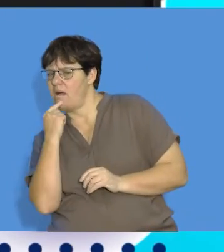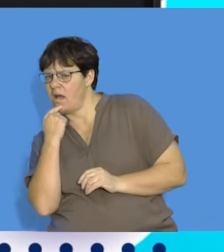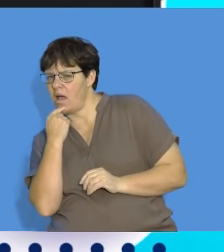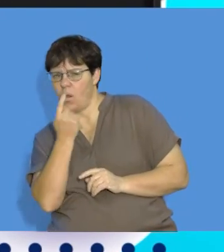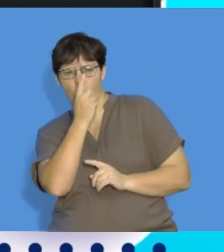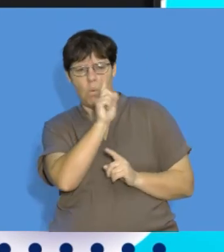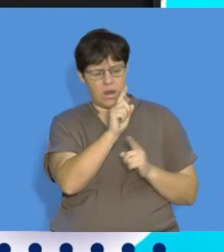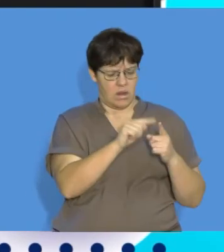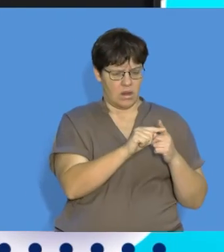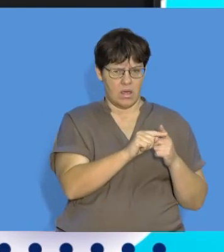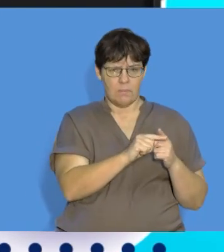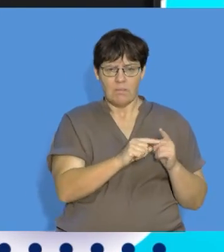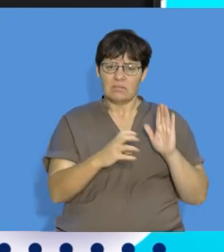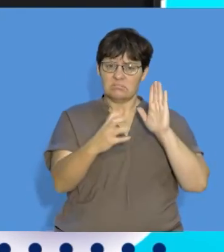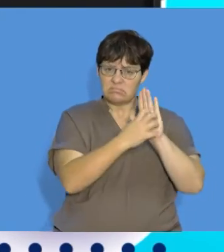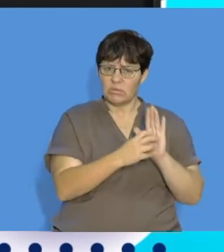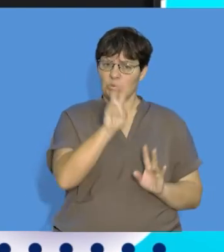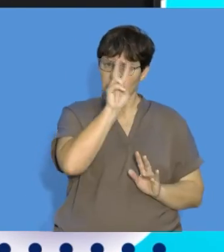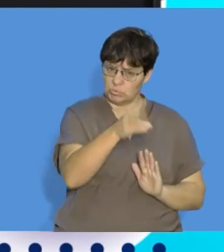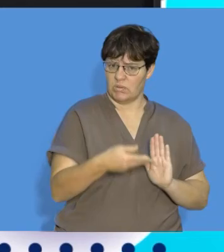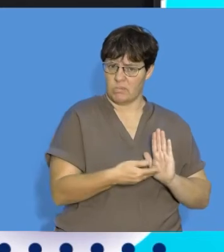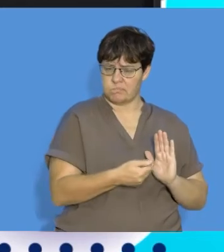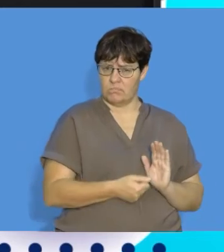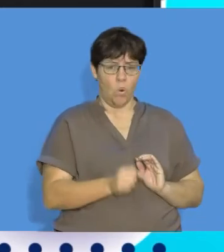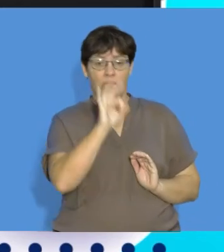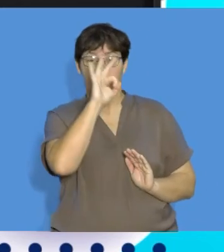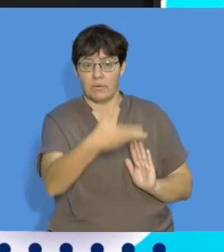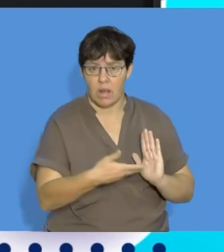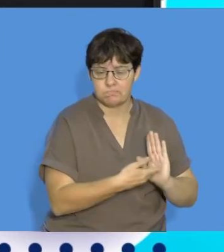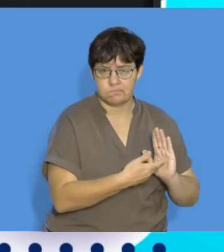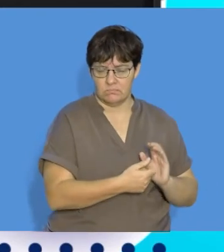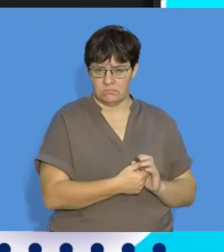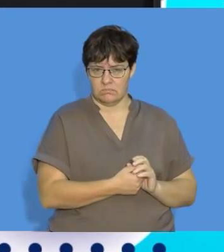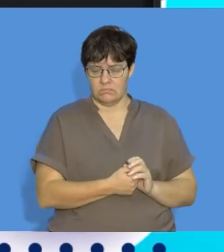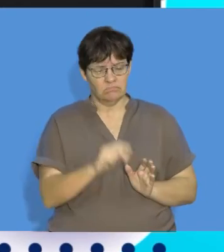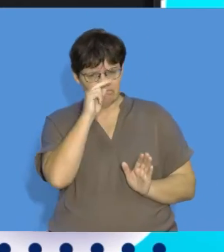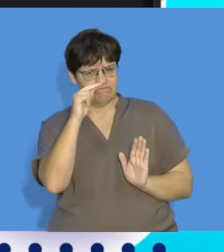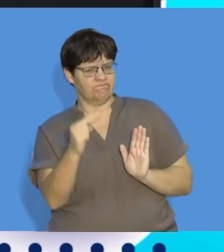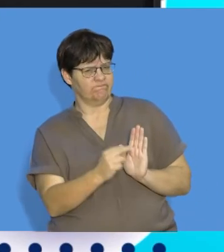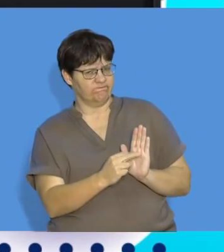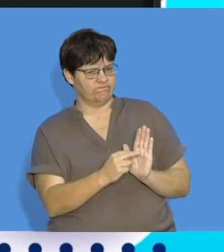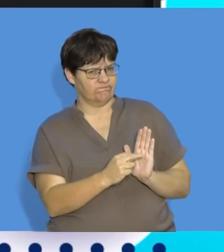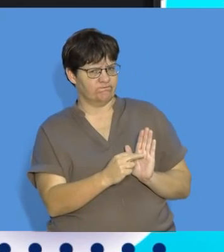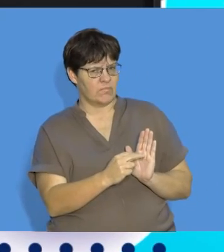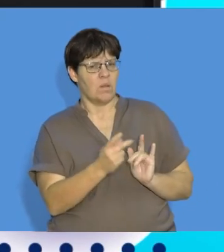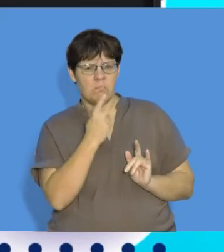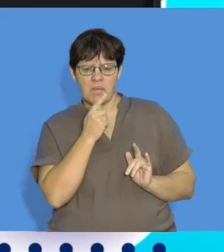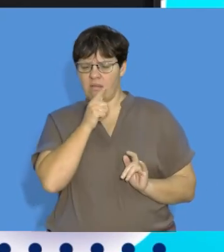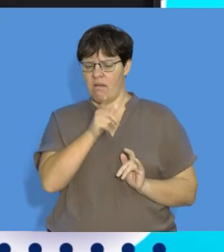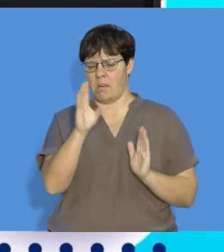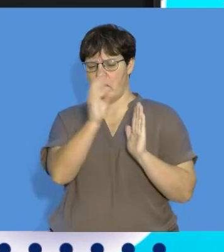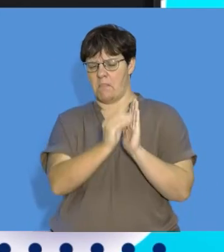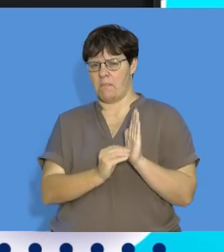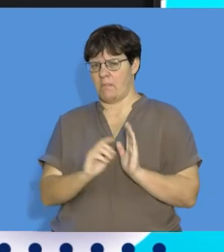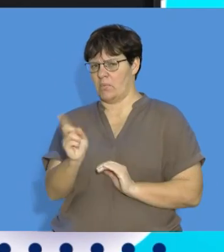graph, it's two graphs on the same plane, it's three graphs on the same plane? How do we look at what do we say